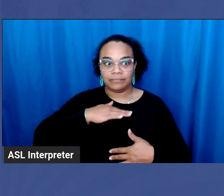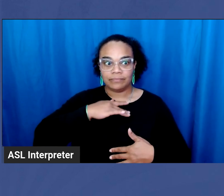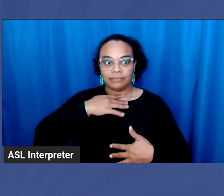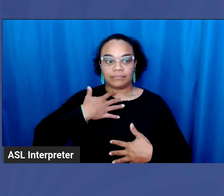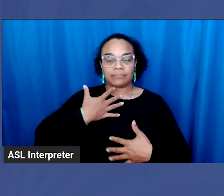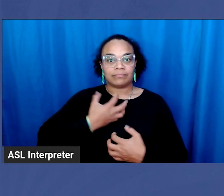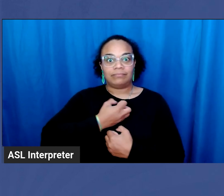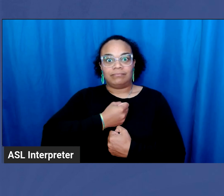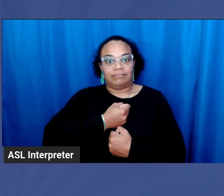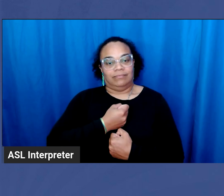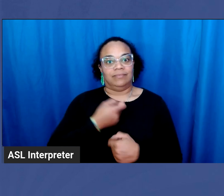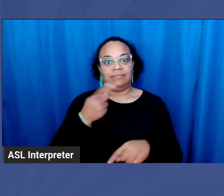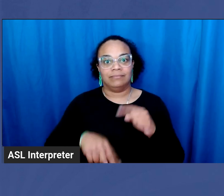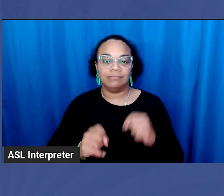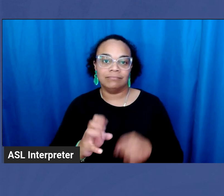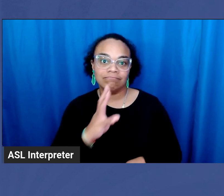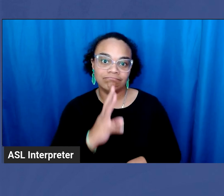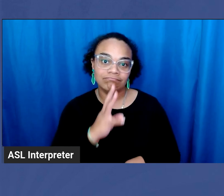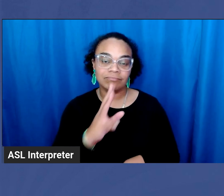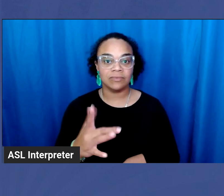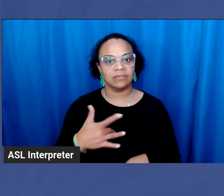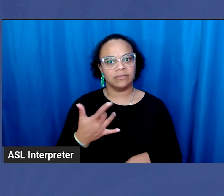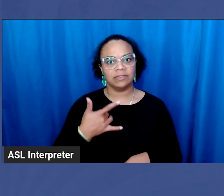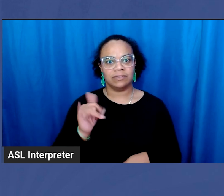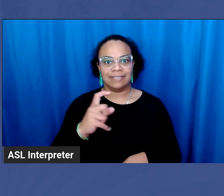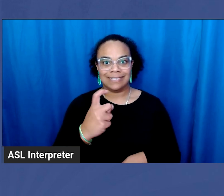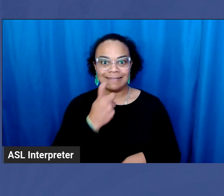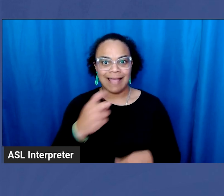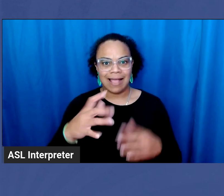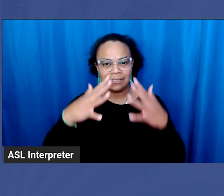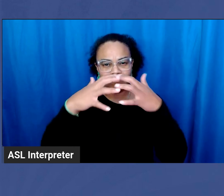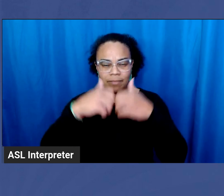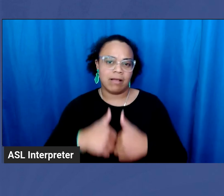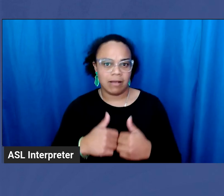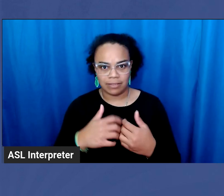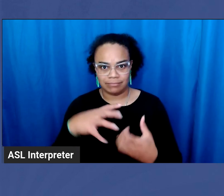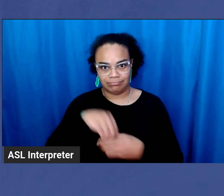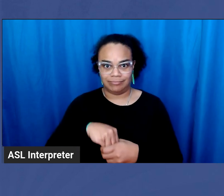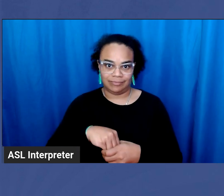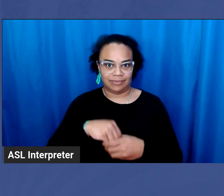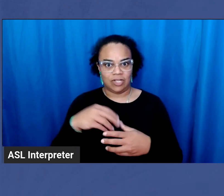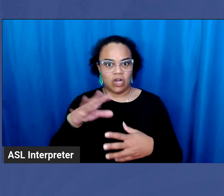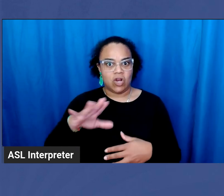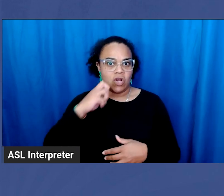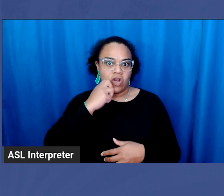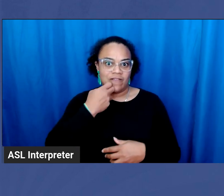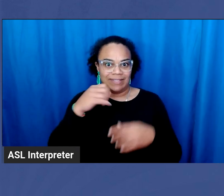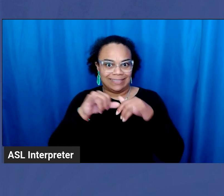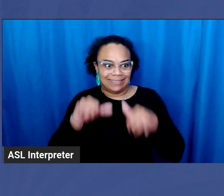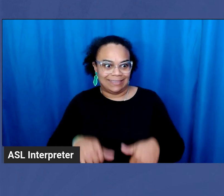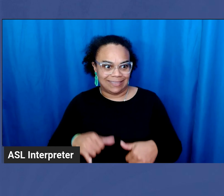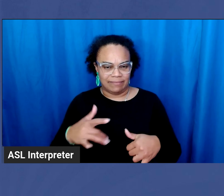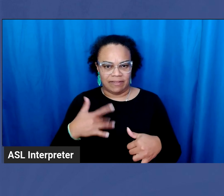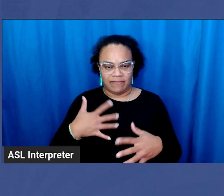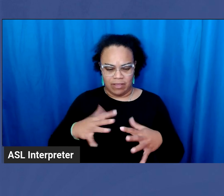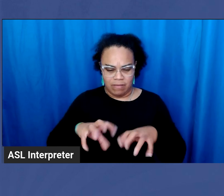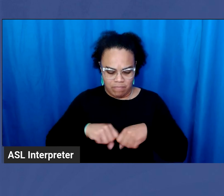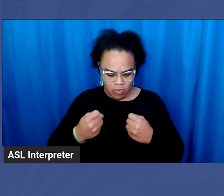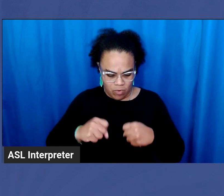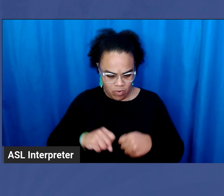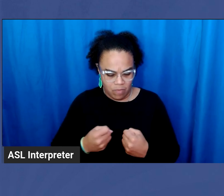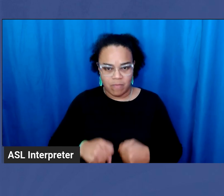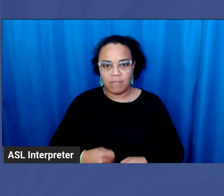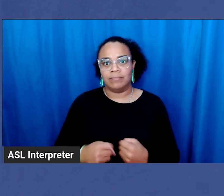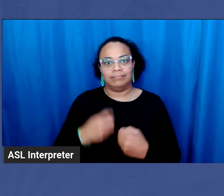unable to speak, leaving her feeling as though glass shattered inside her nervous system, leaving little splinters, engraving